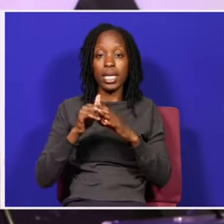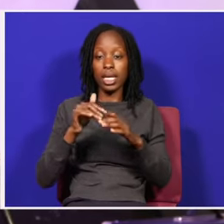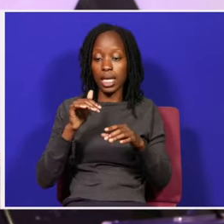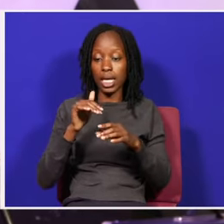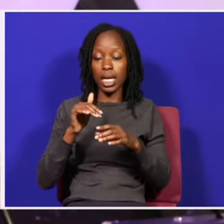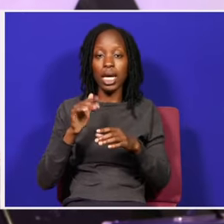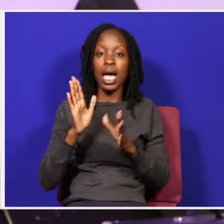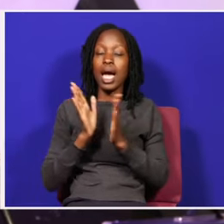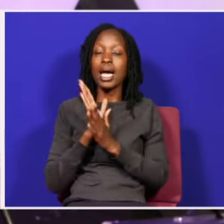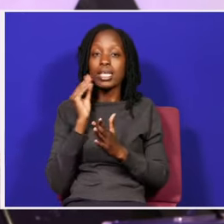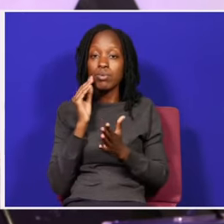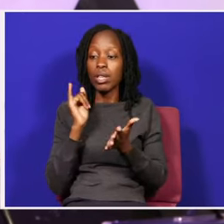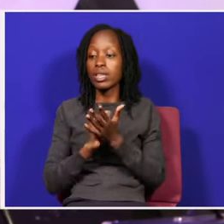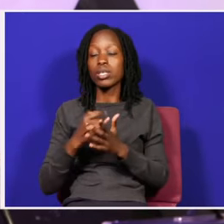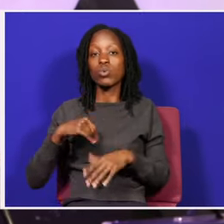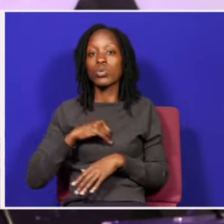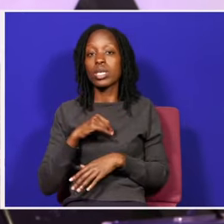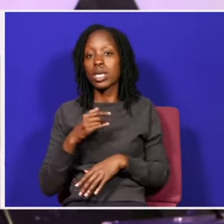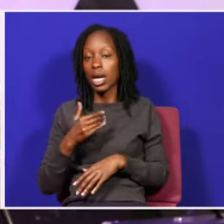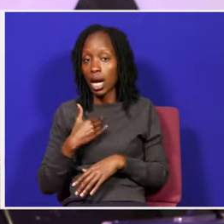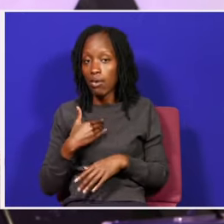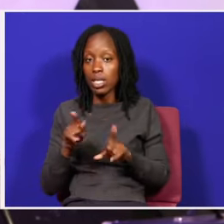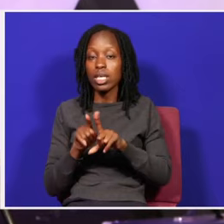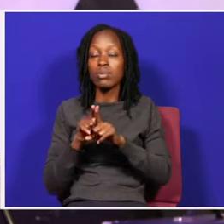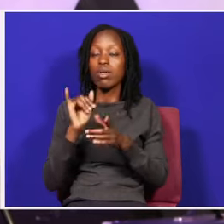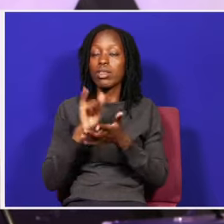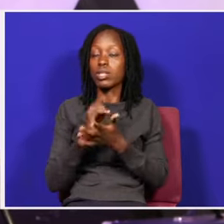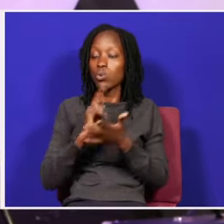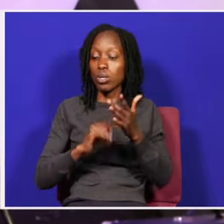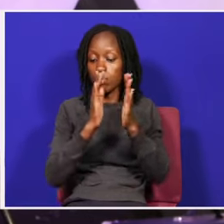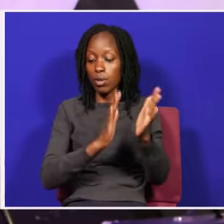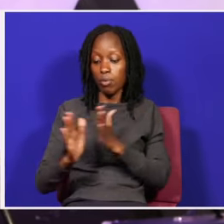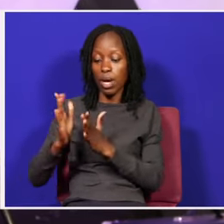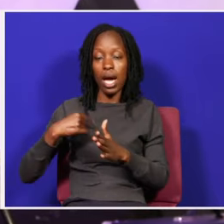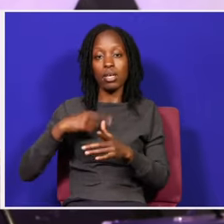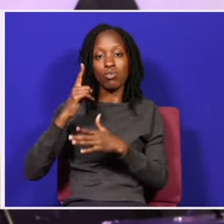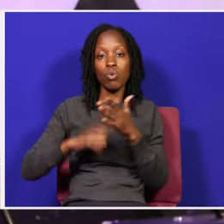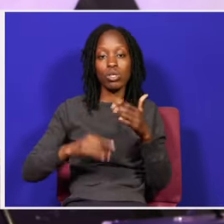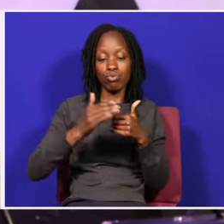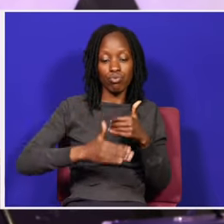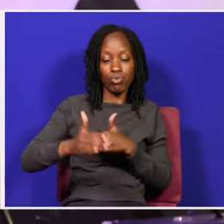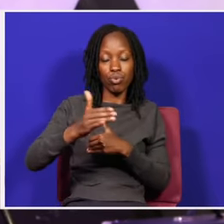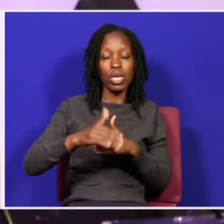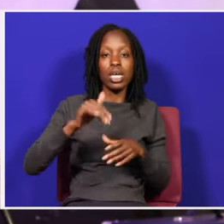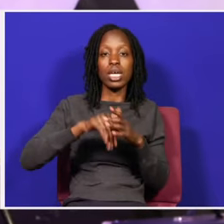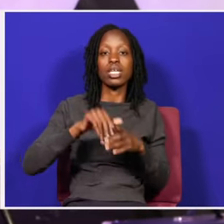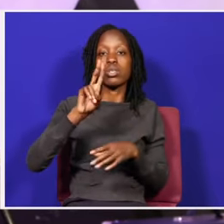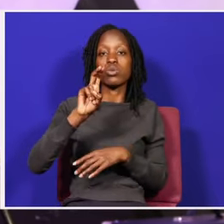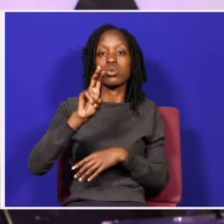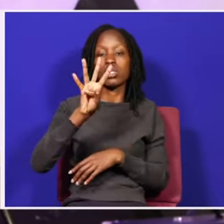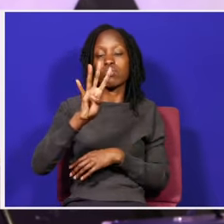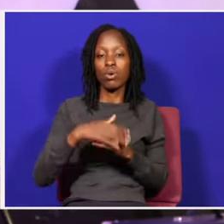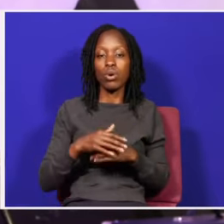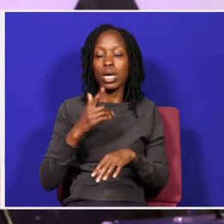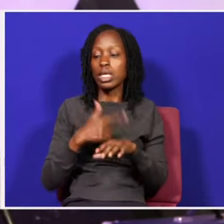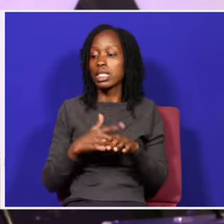experiences that we've had to go through in the past. And that's what's going to prepare us for what's ahead in 2024.